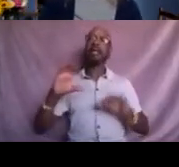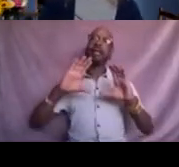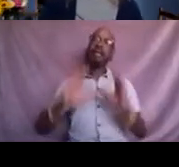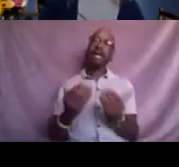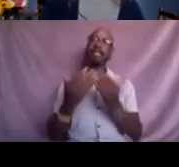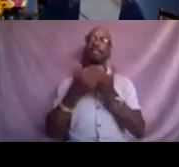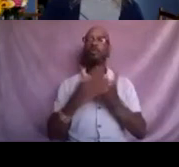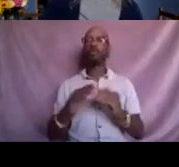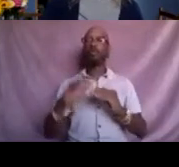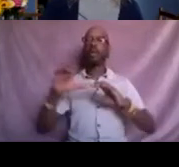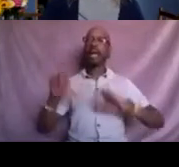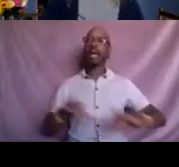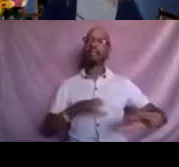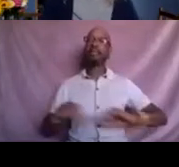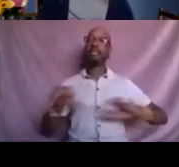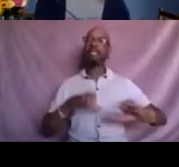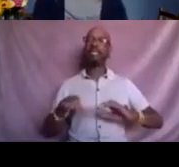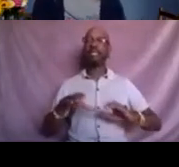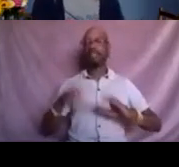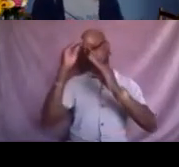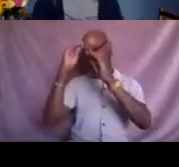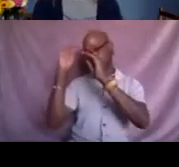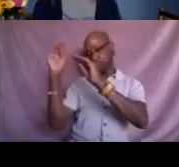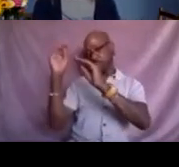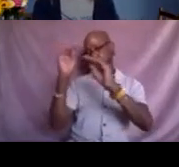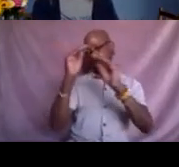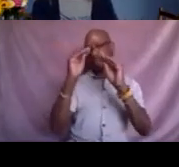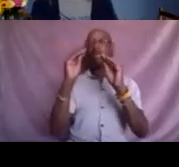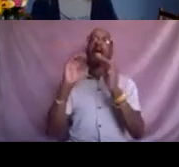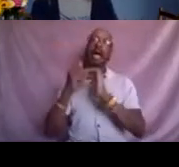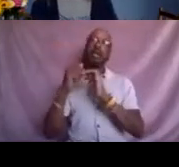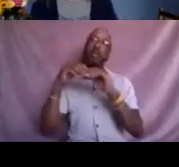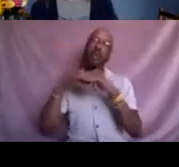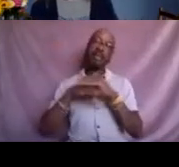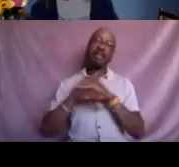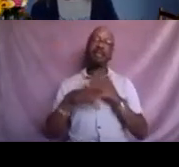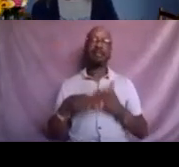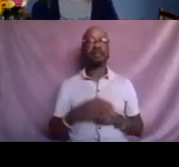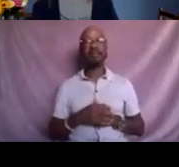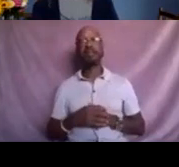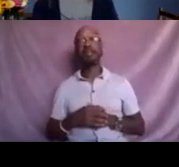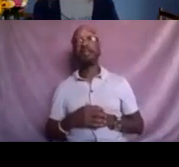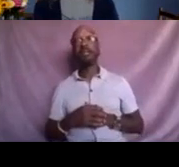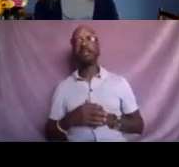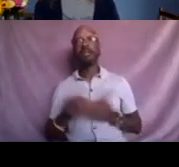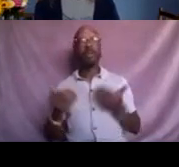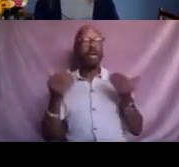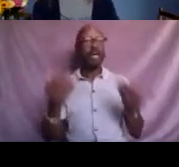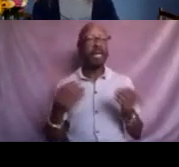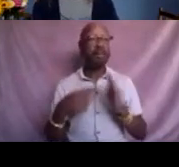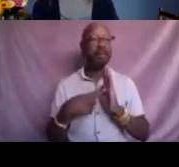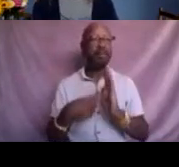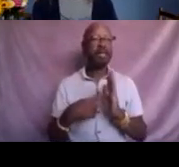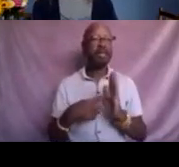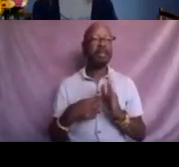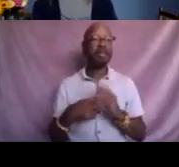To get everybody added in. You know, okay, everybody, right now we're meeting on Zoom. Go ahead and I'm going to model it, open up, you know,